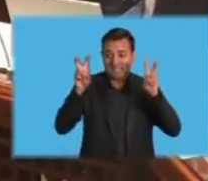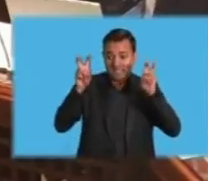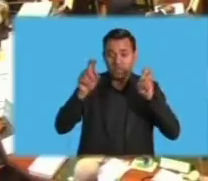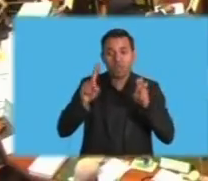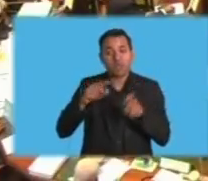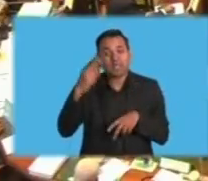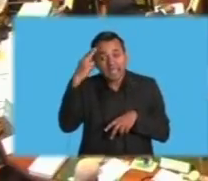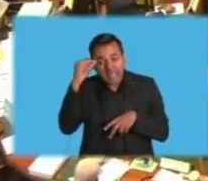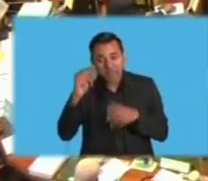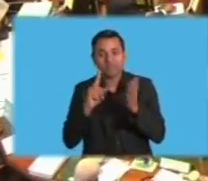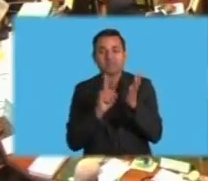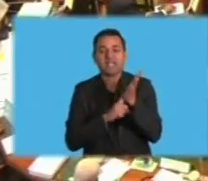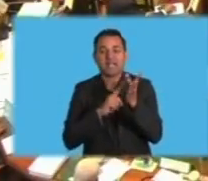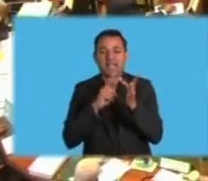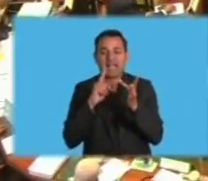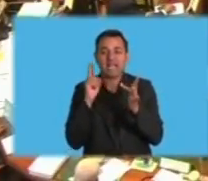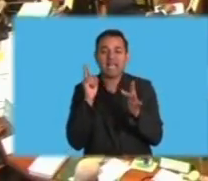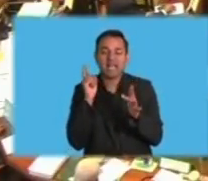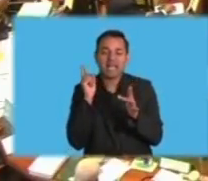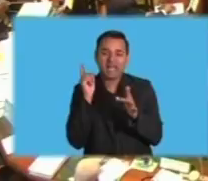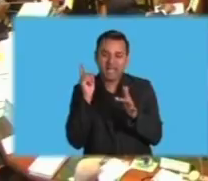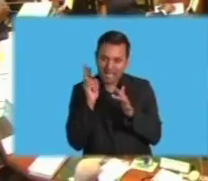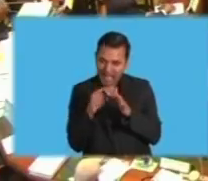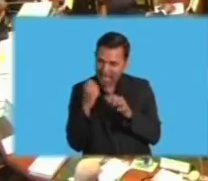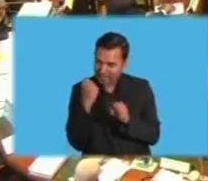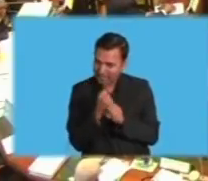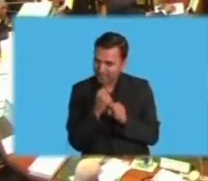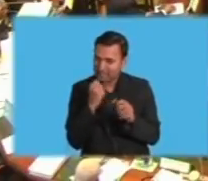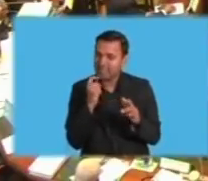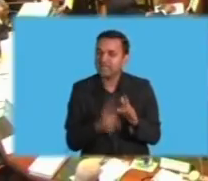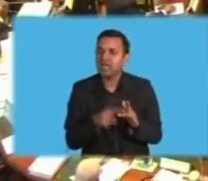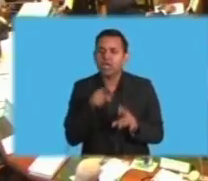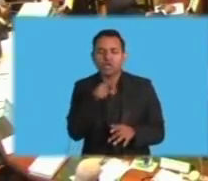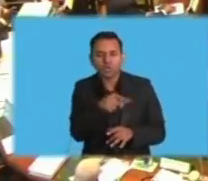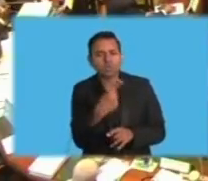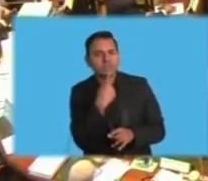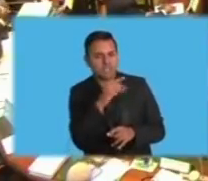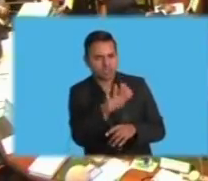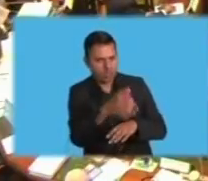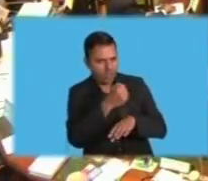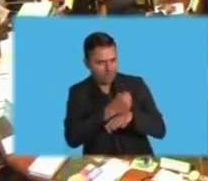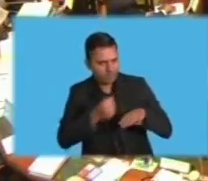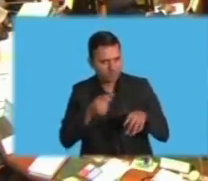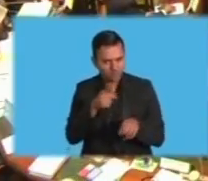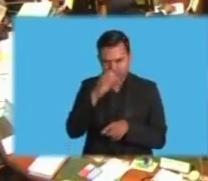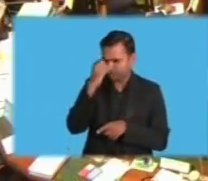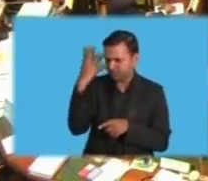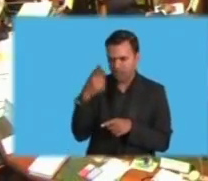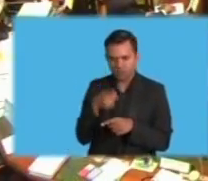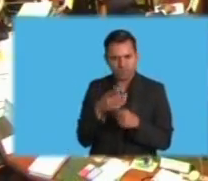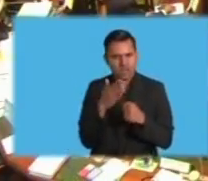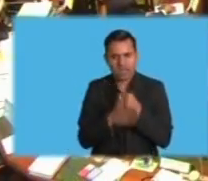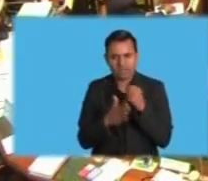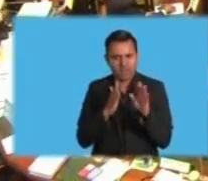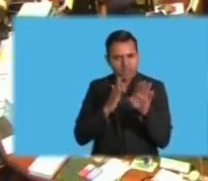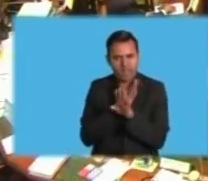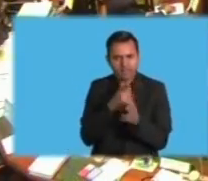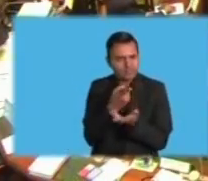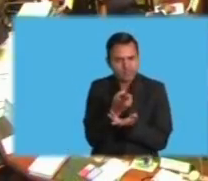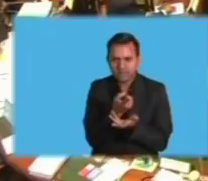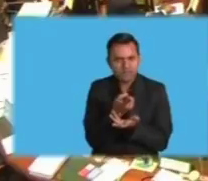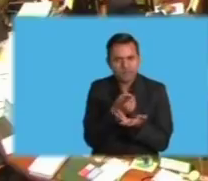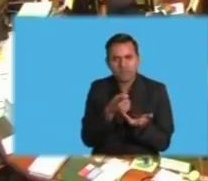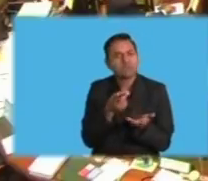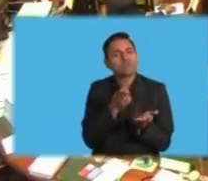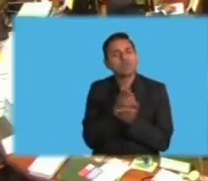that it's your government. You forgot to say. I don't know why he's not saying the truth. You know who's the trustee? your